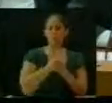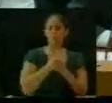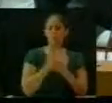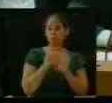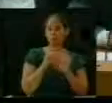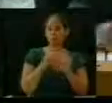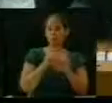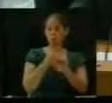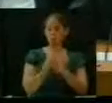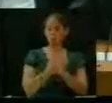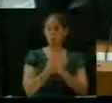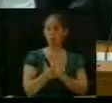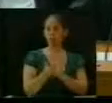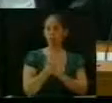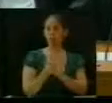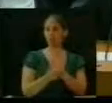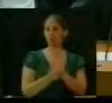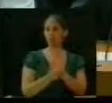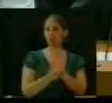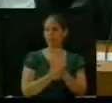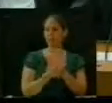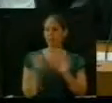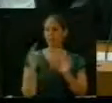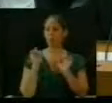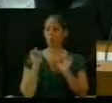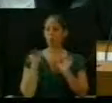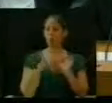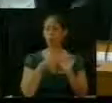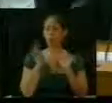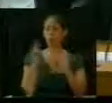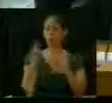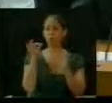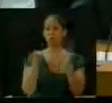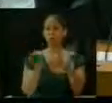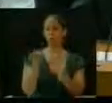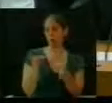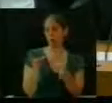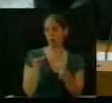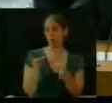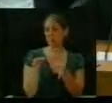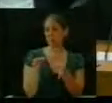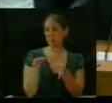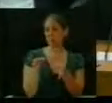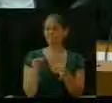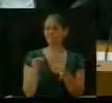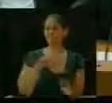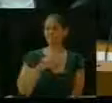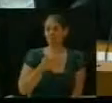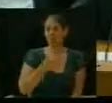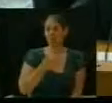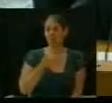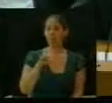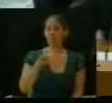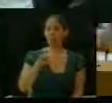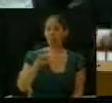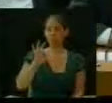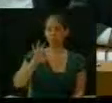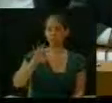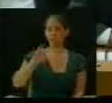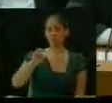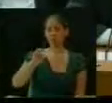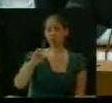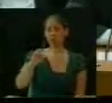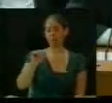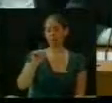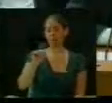be defending myself through the law director when we go to court, if indeed we do go to court. So I'm well aware of the fact that